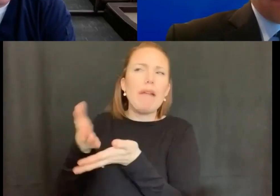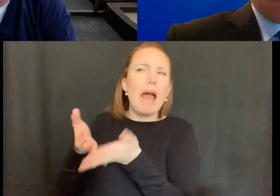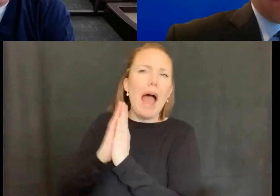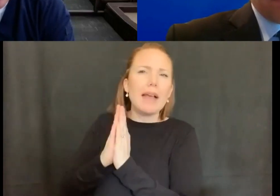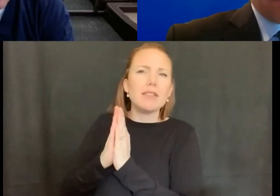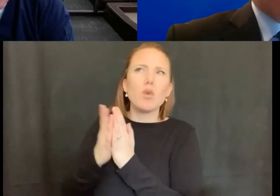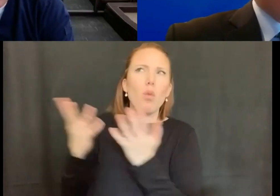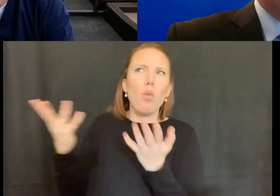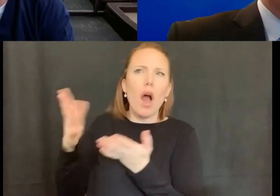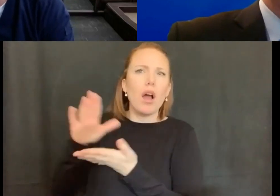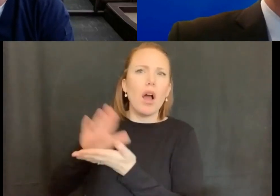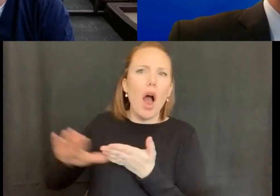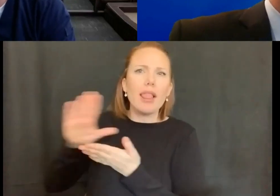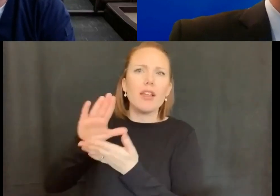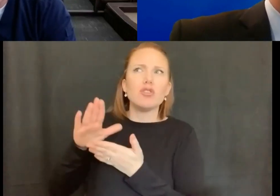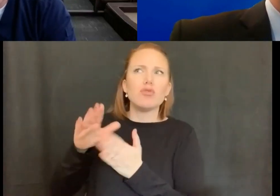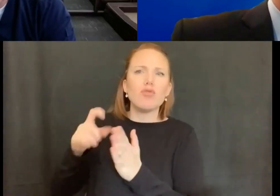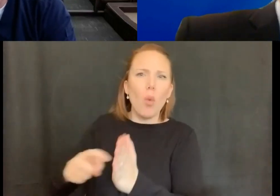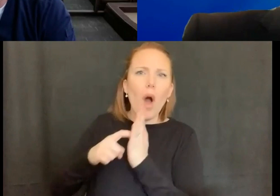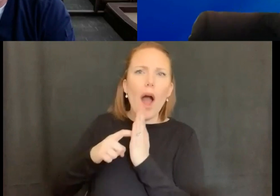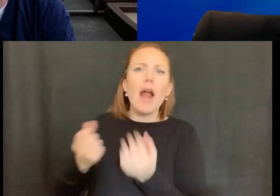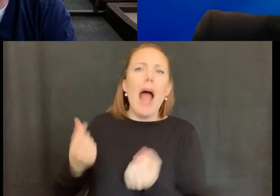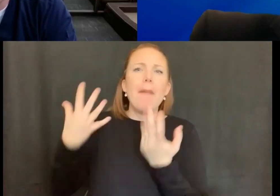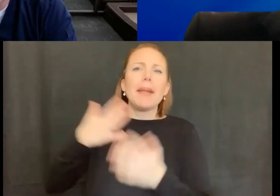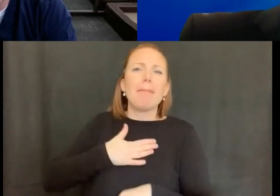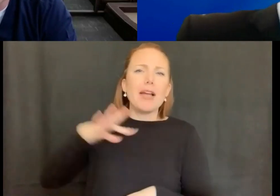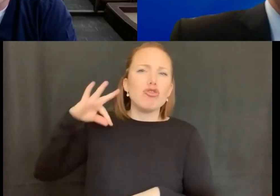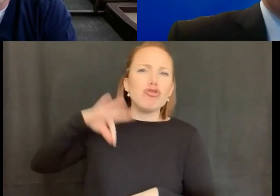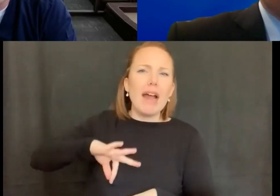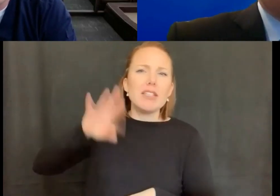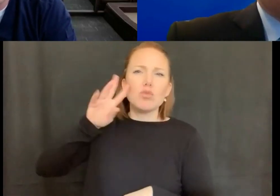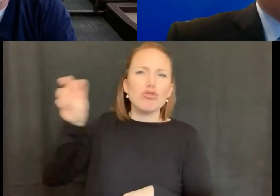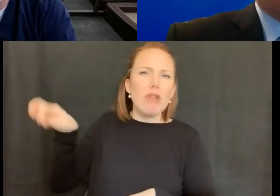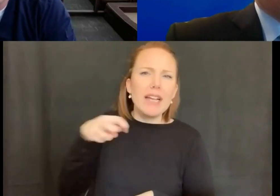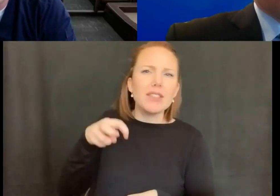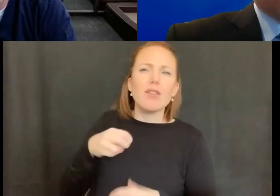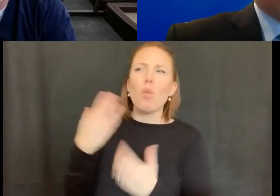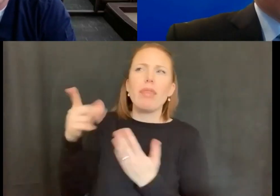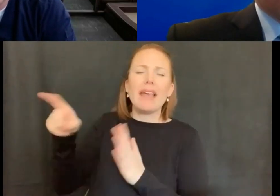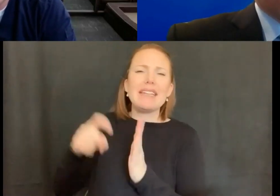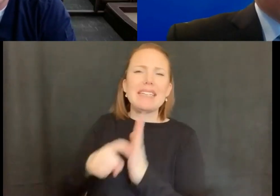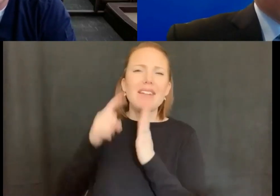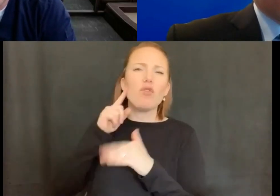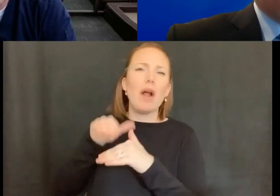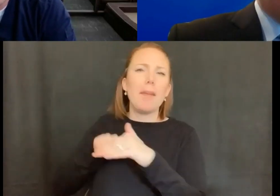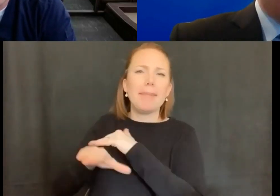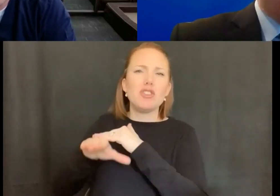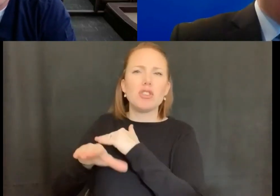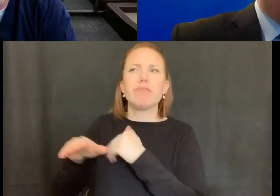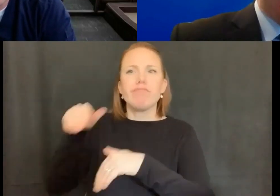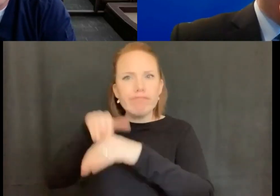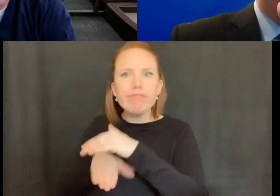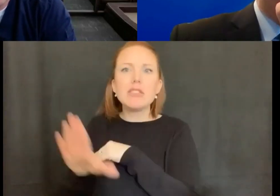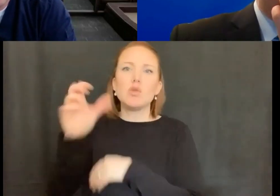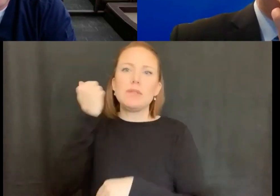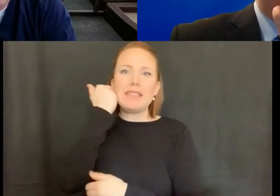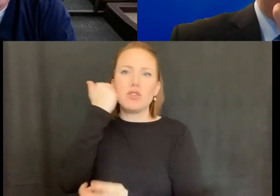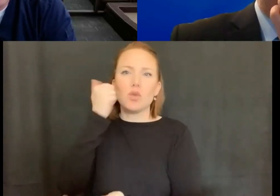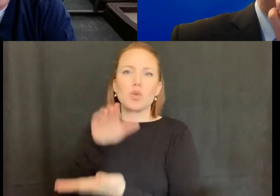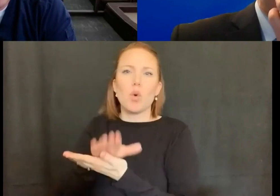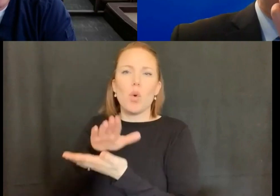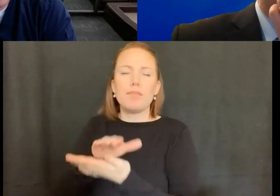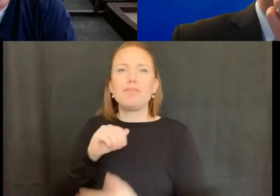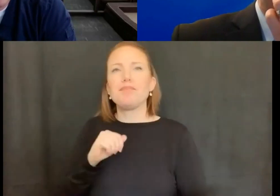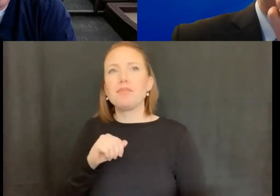schooling they're going to credit for, or what they want to see for admissions into dental school here. I would say that